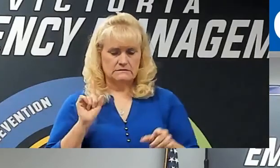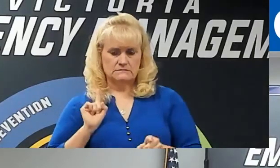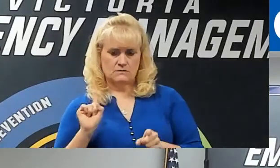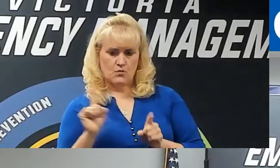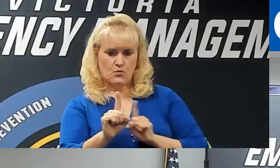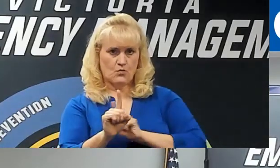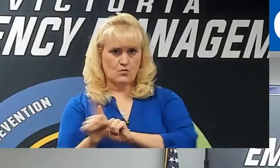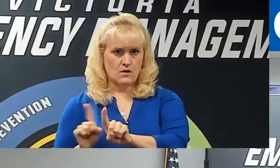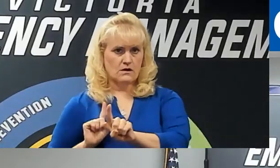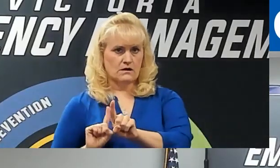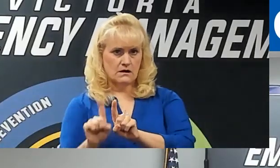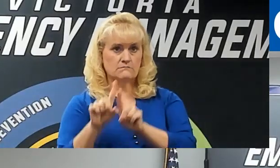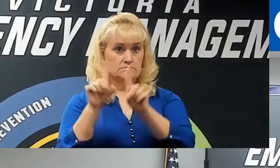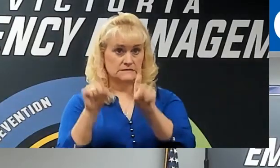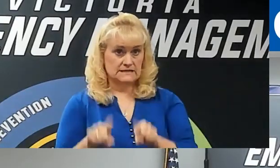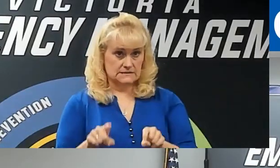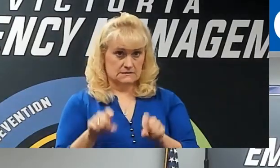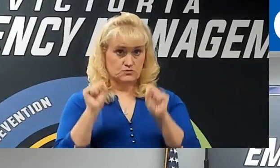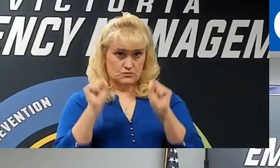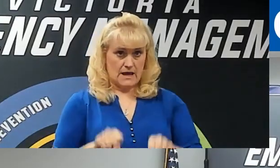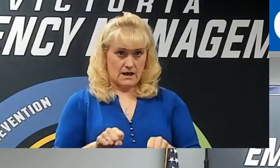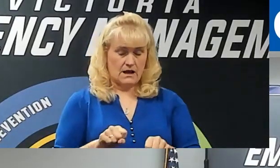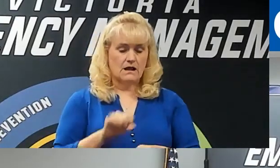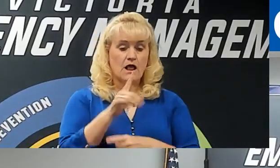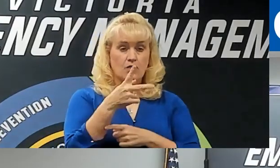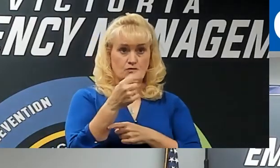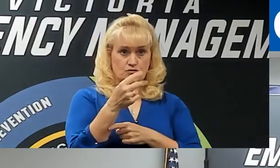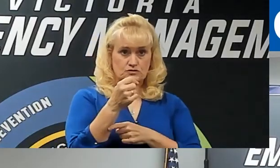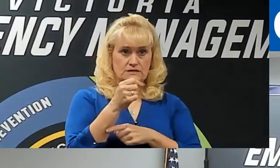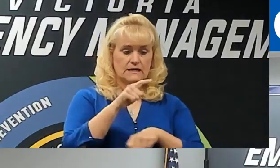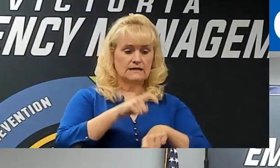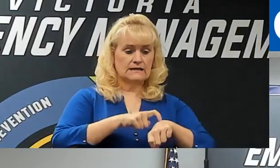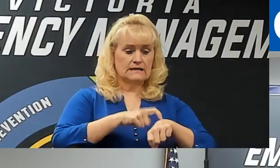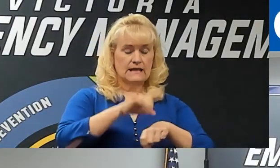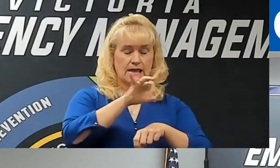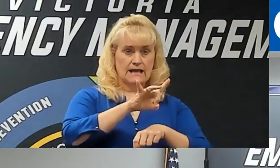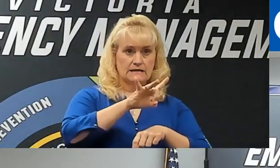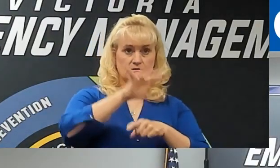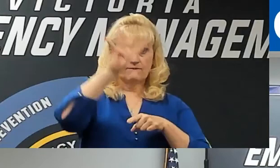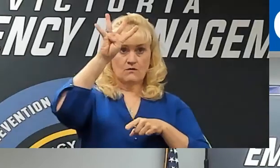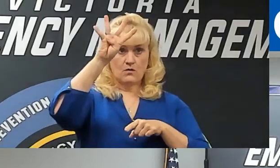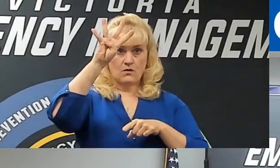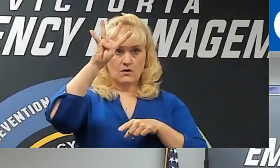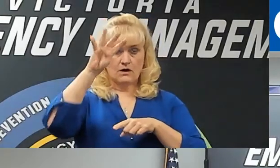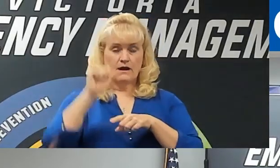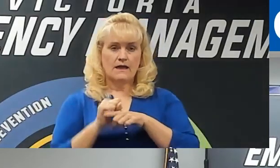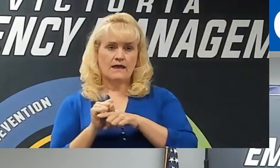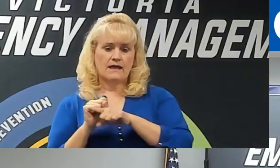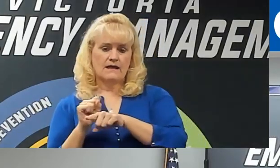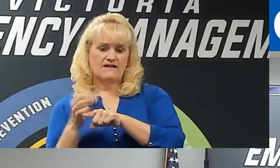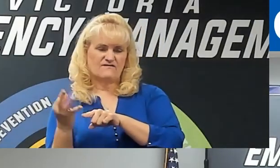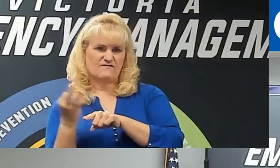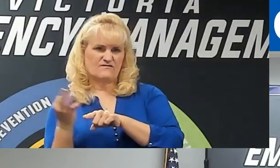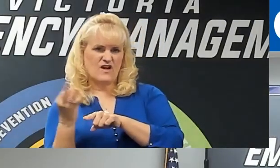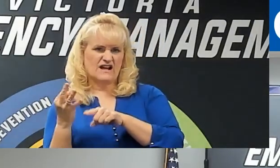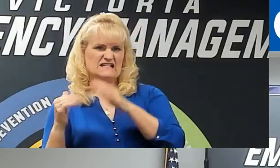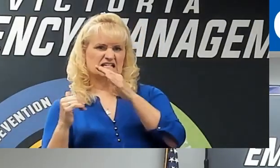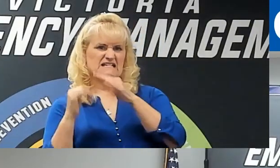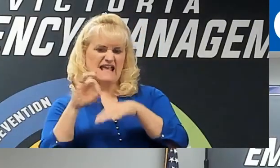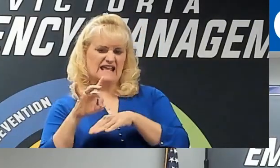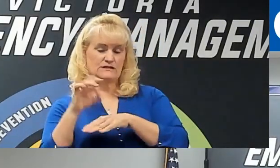going to be from 8 to 4 on Thursday and then 8 to noon on Friday out at the community